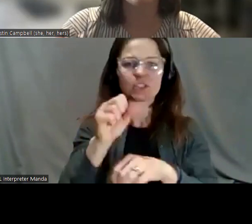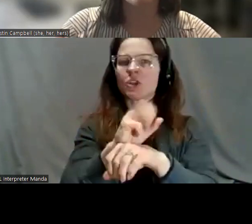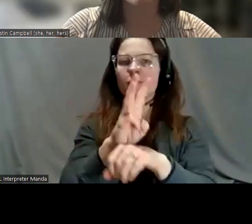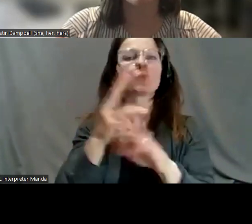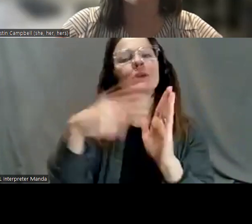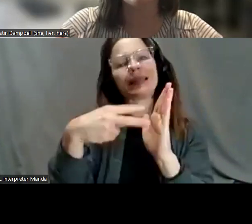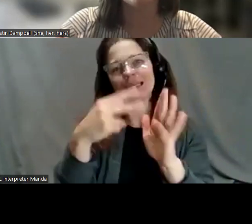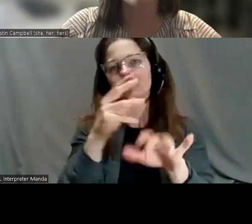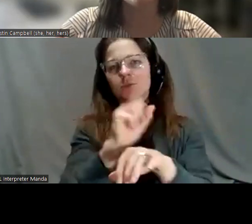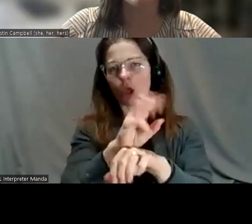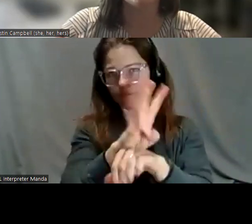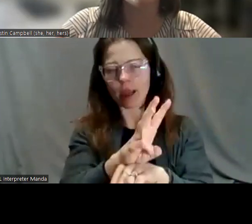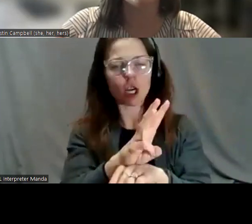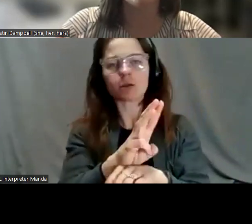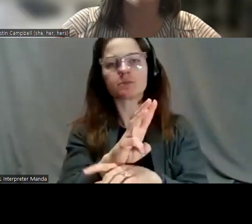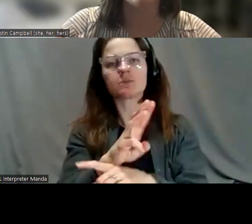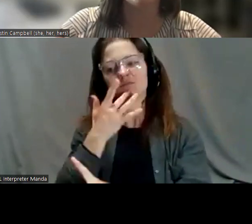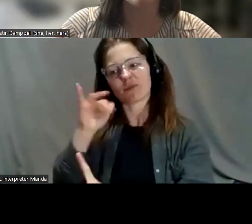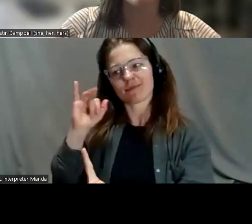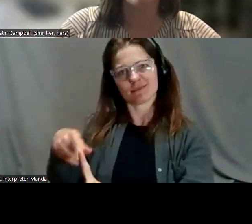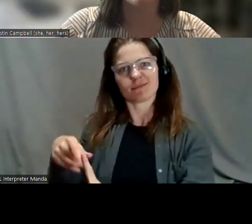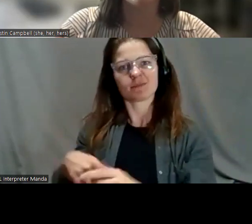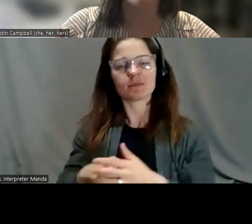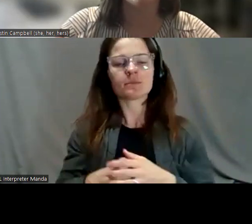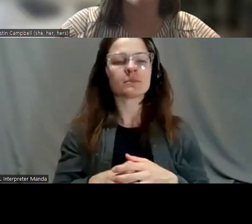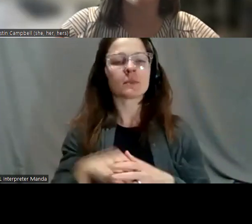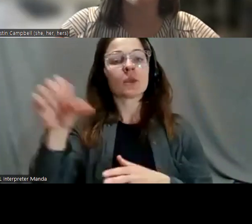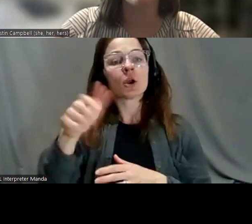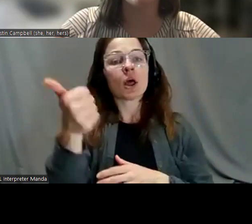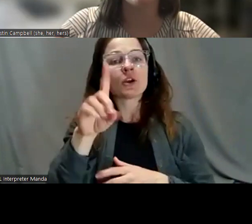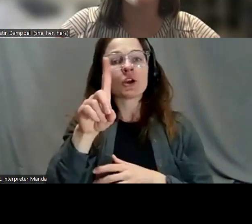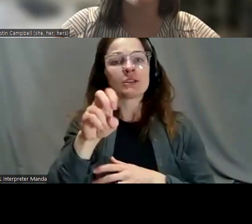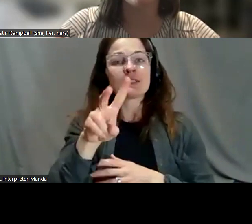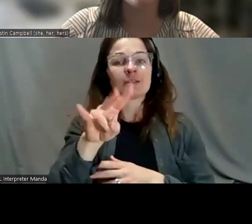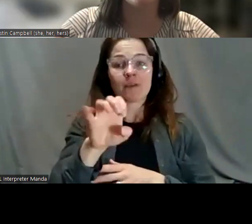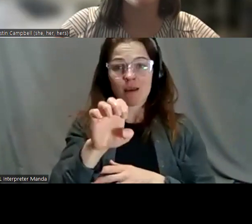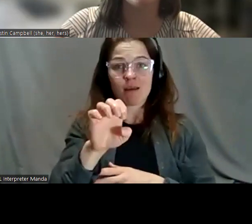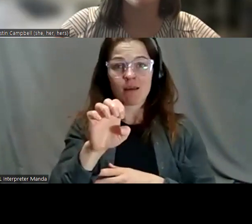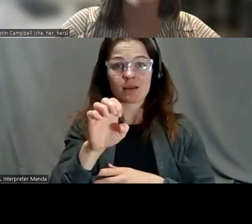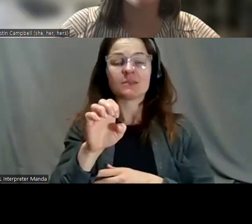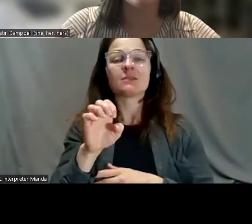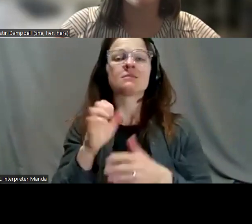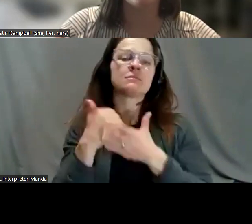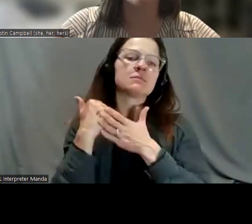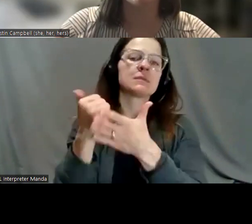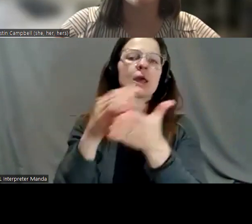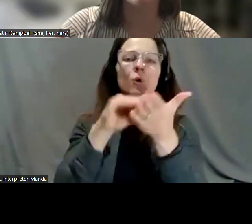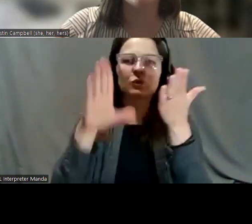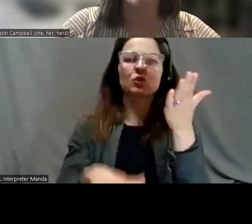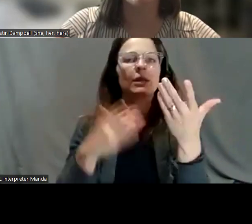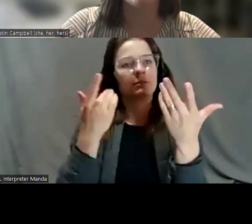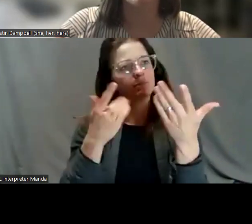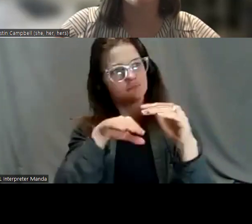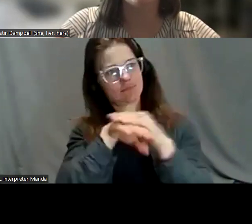reading software. So there are devices out there that will help our students to be able to access their math